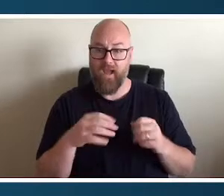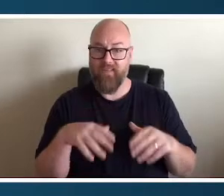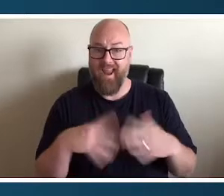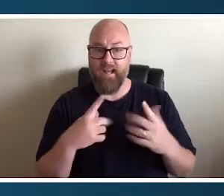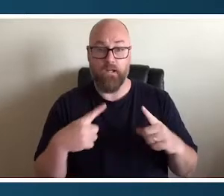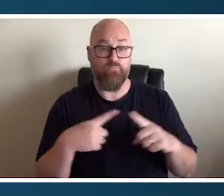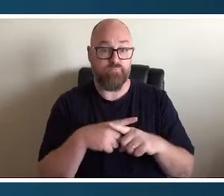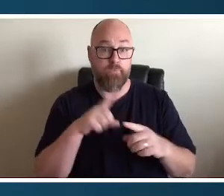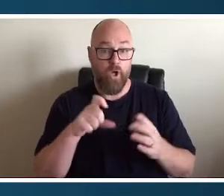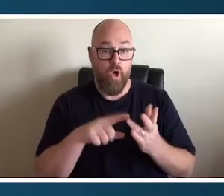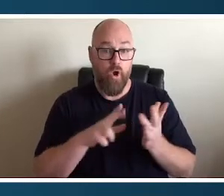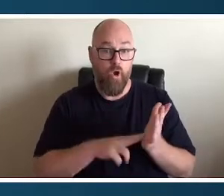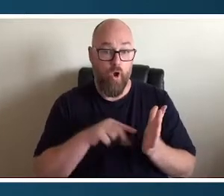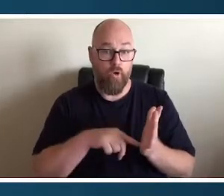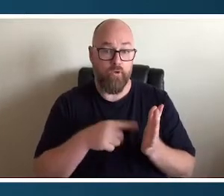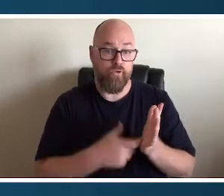or